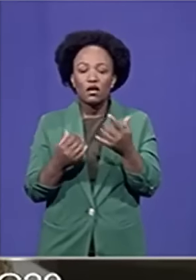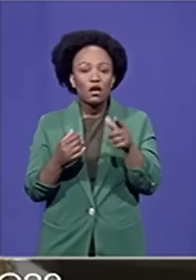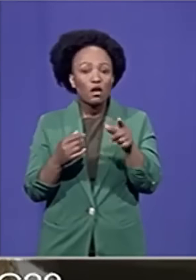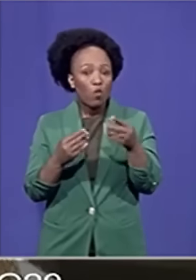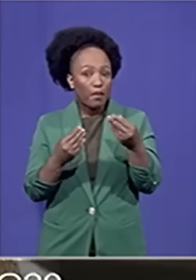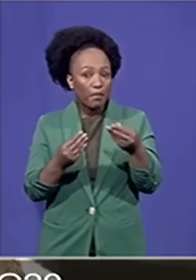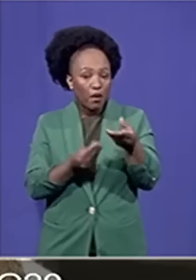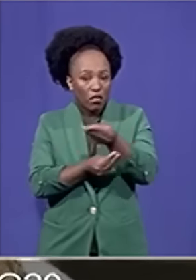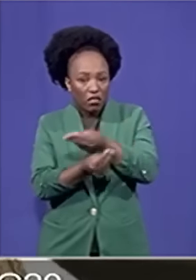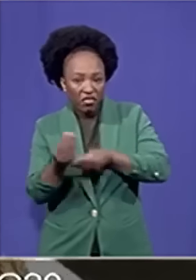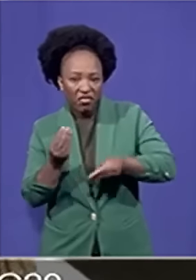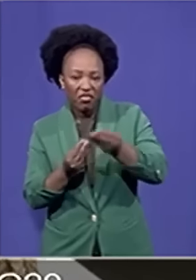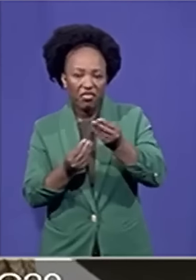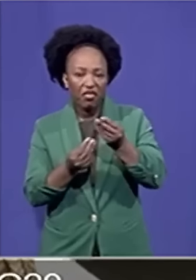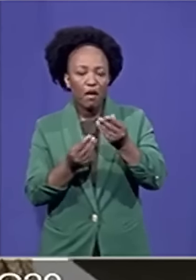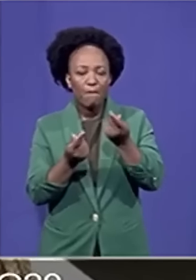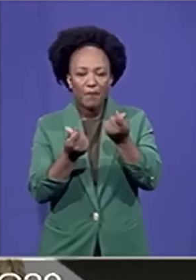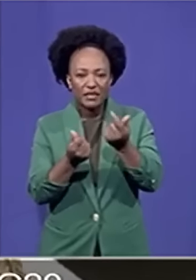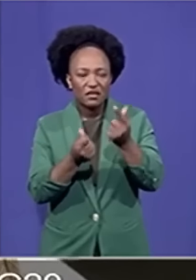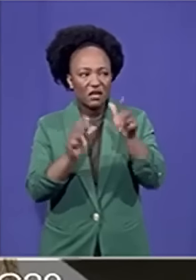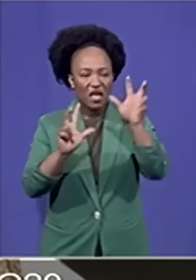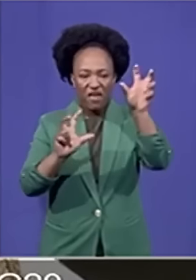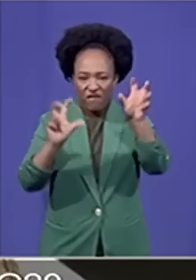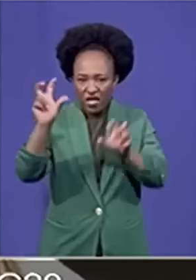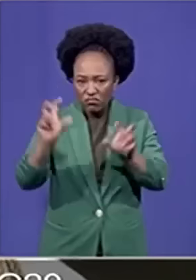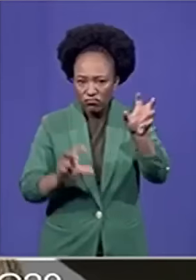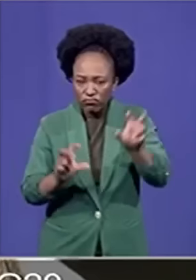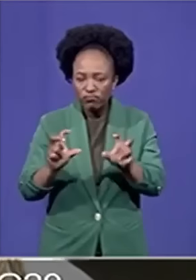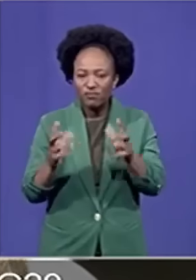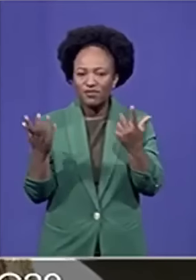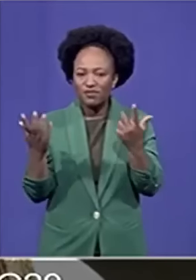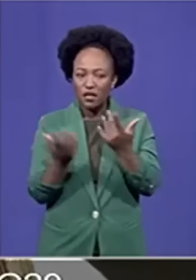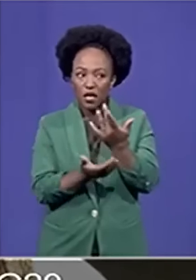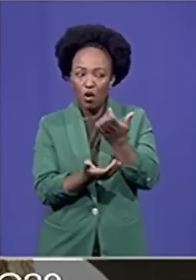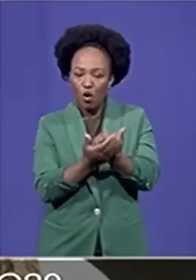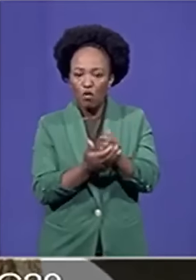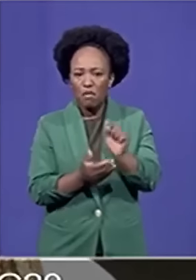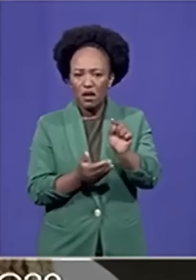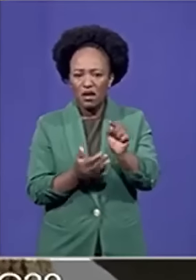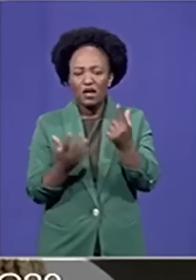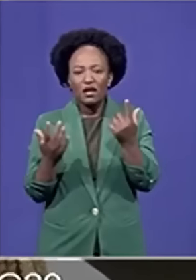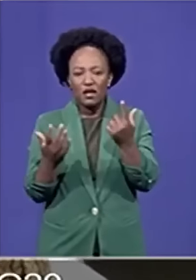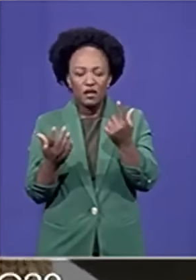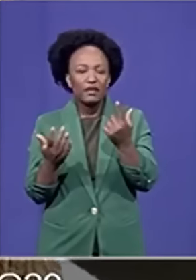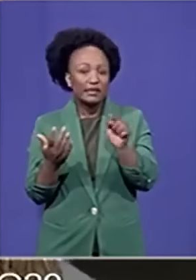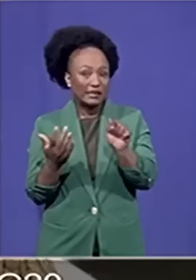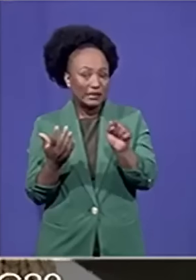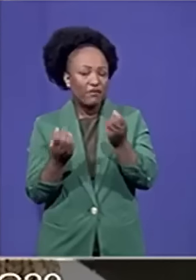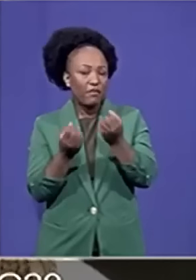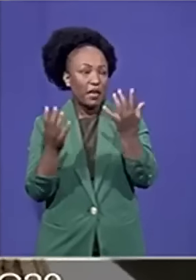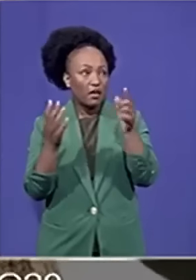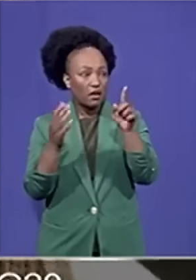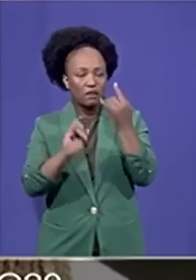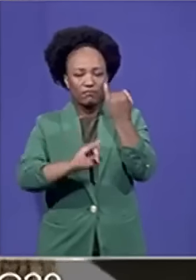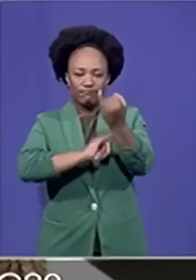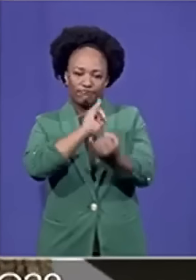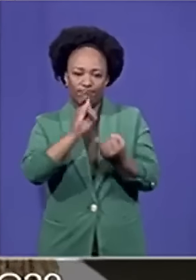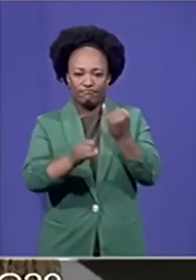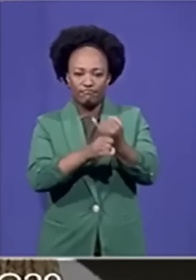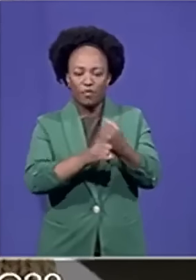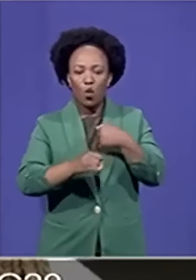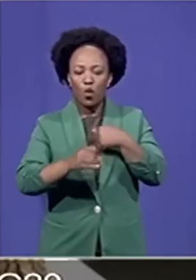investment environment ya rona re tshwanetse re lebelle hore economic architecture ya rona ya ditjhaba kaofela rona re